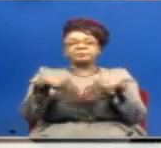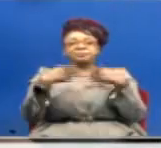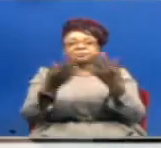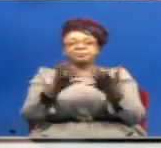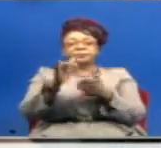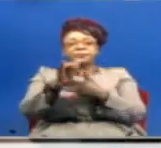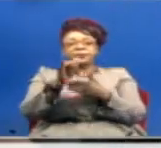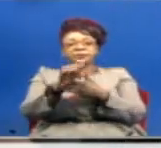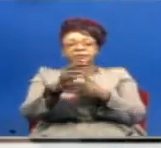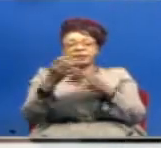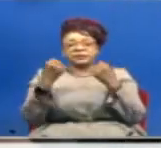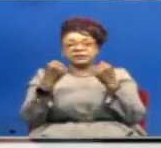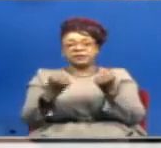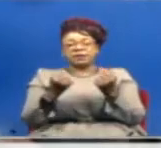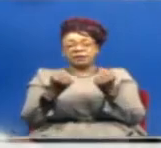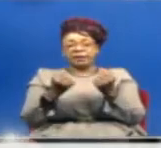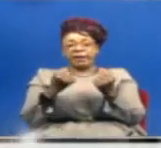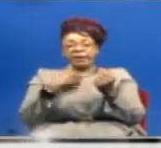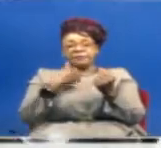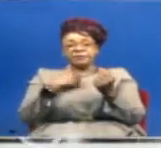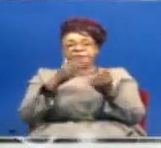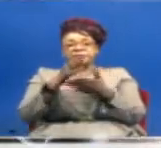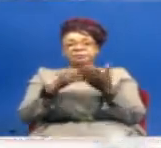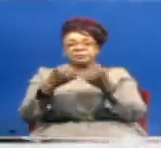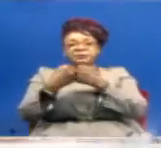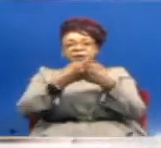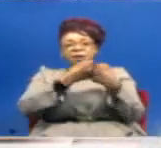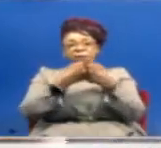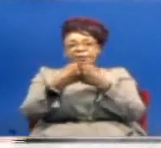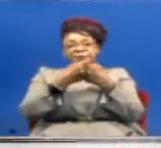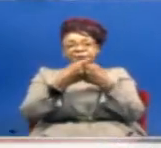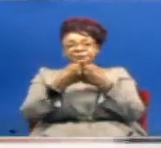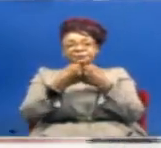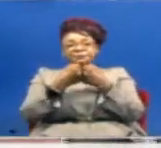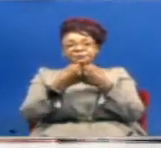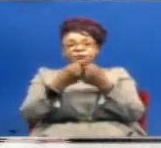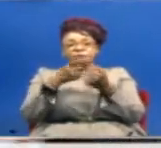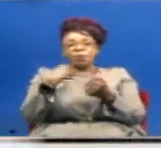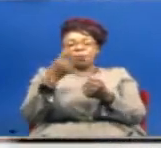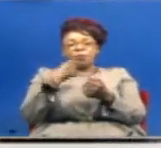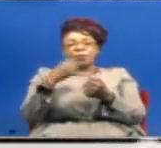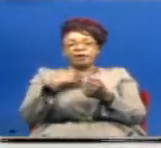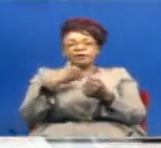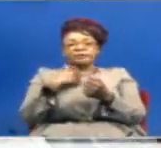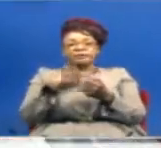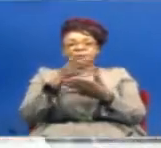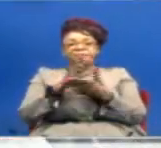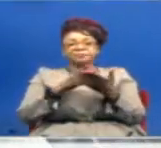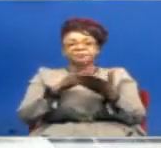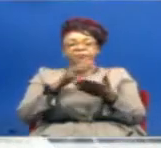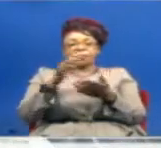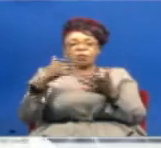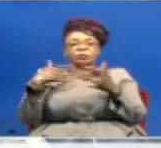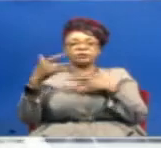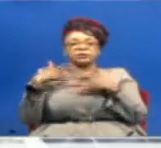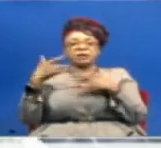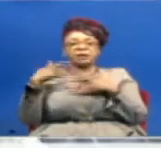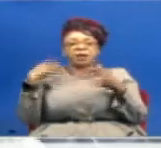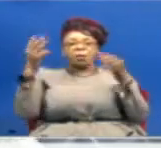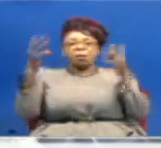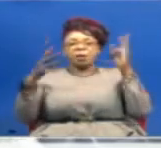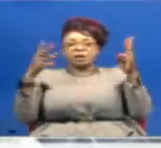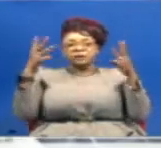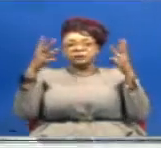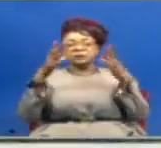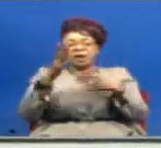admirable strength some put forth is a struggling, softer person who has a myriad of fears, concerns, and worries. Among